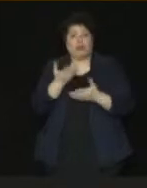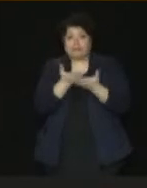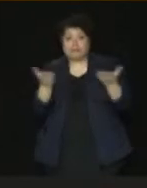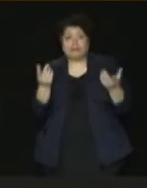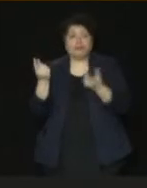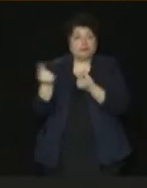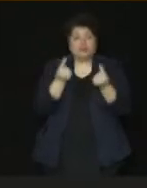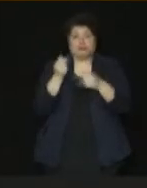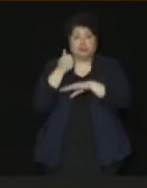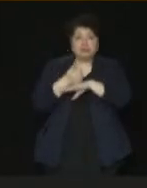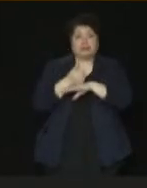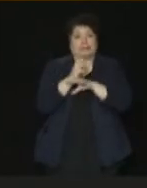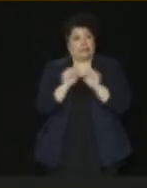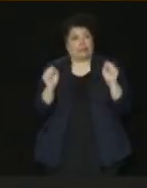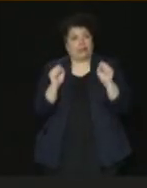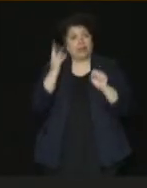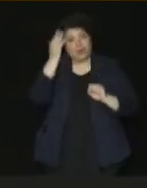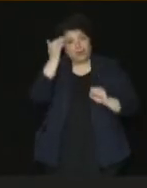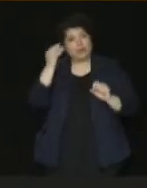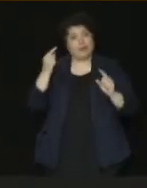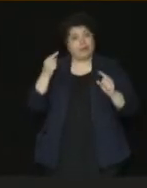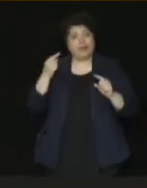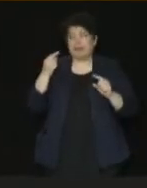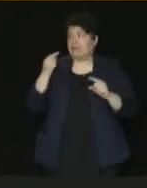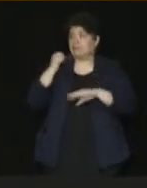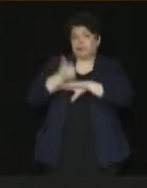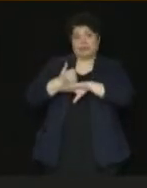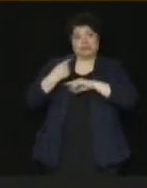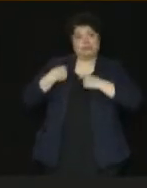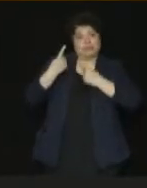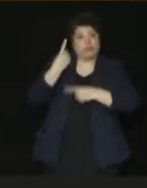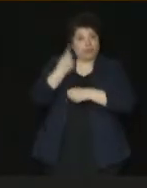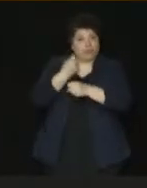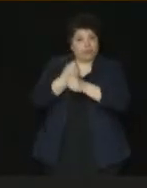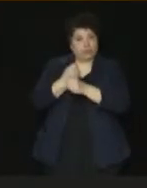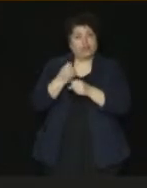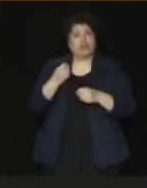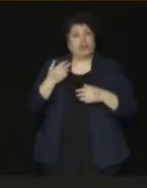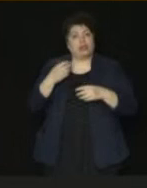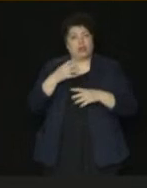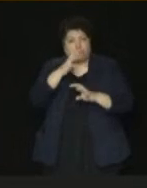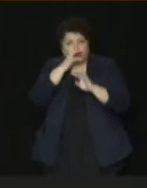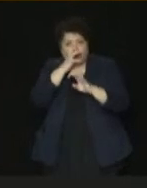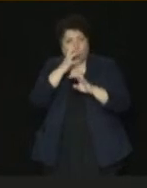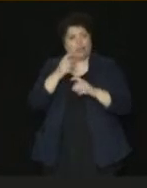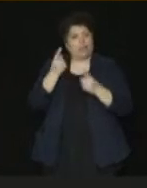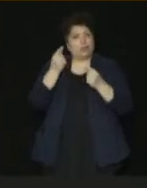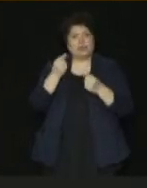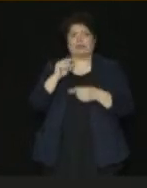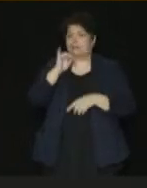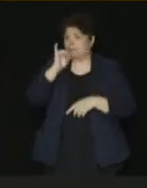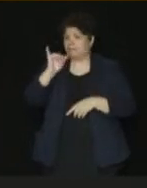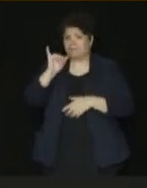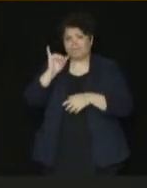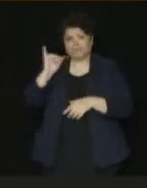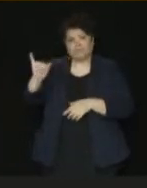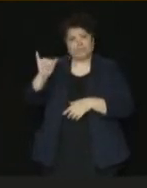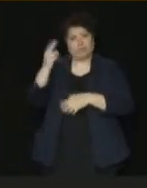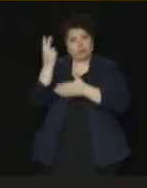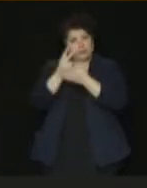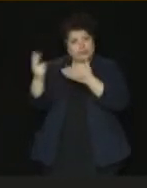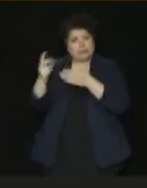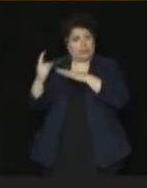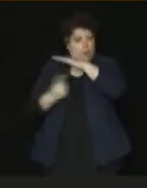why we brought in, as of almost a year ago, some of the strongest measures on a 2-week quarantine, on